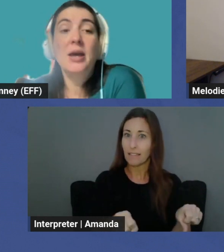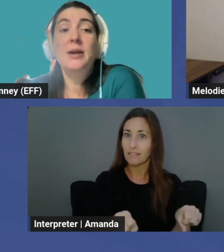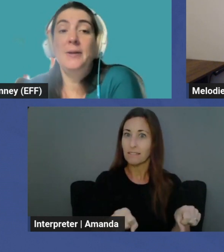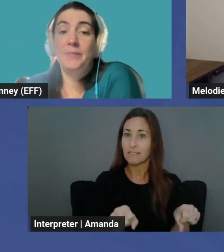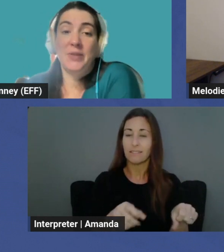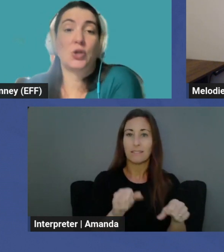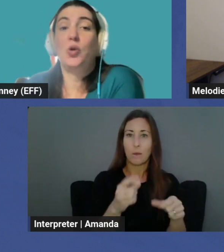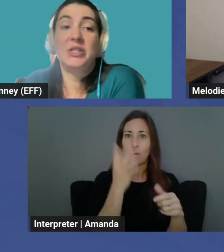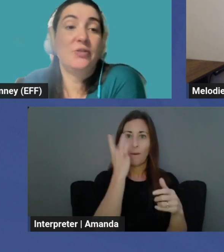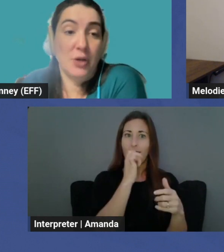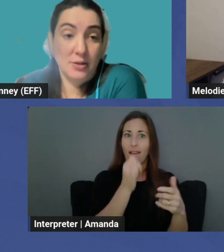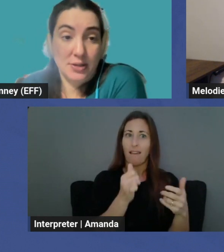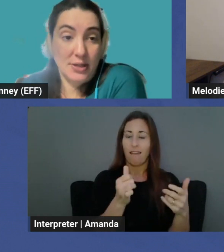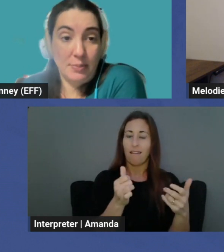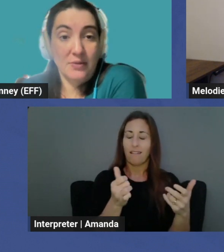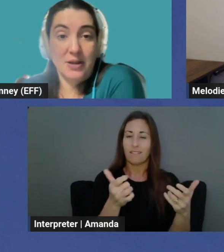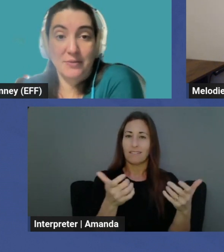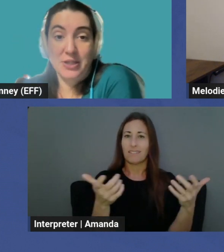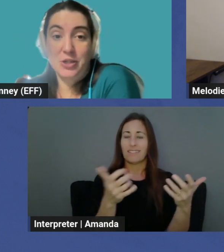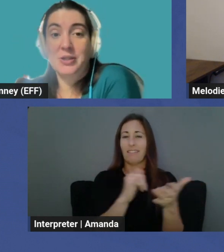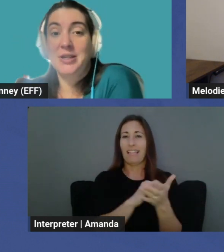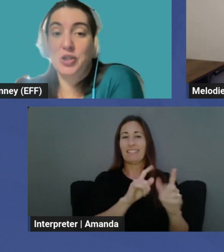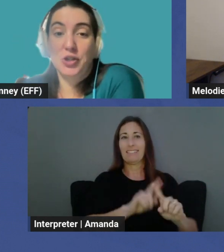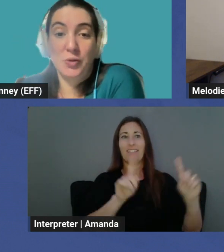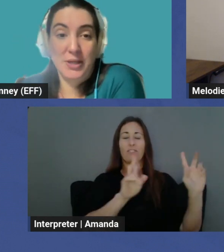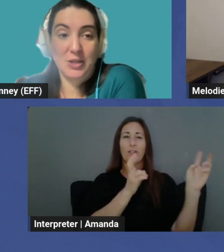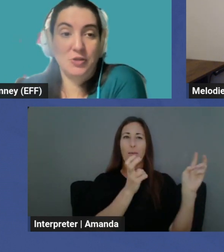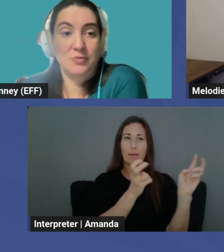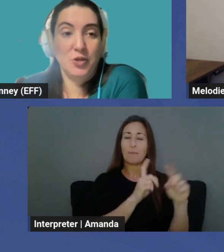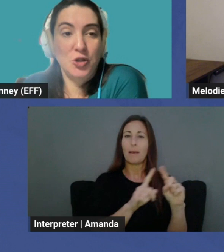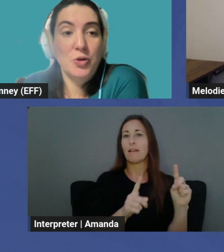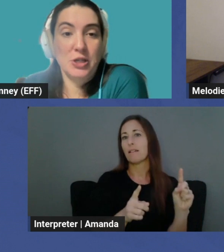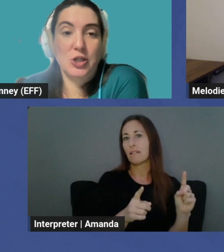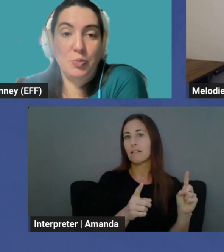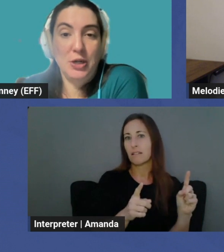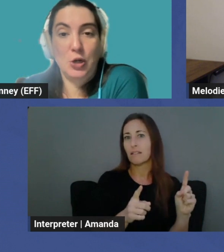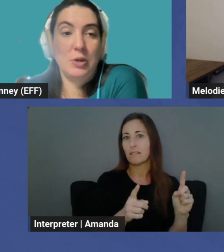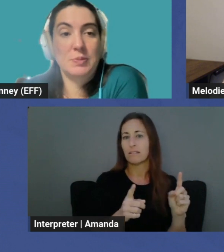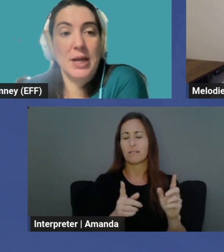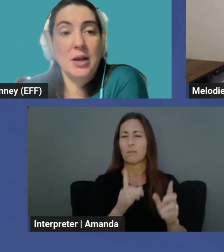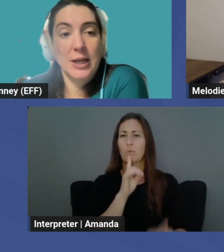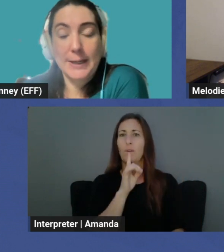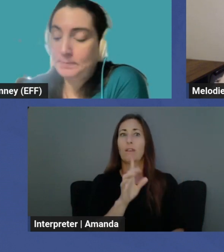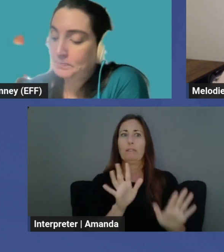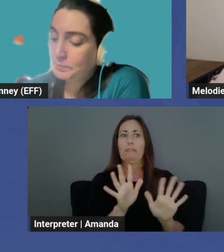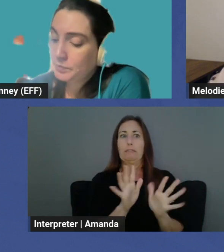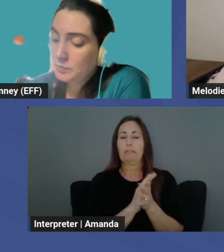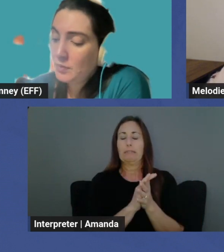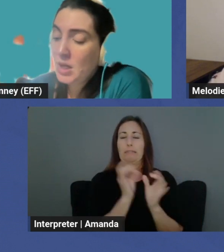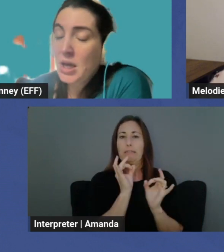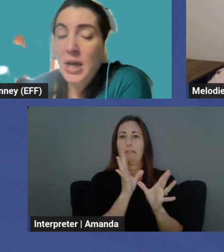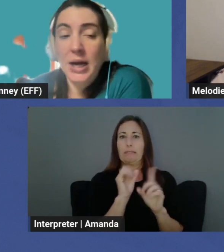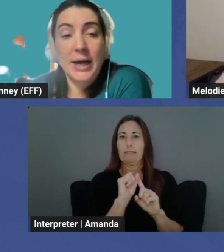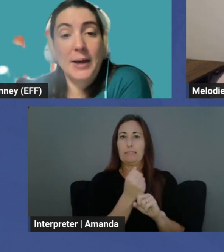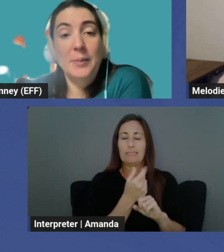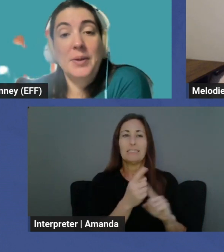they? That's a whole different topic of conversation. It's just one that is super dystopian and creeps me out a lot.